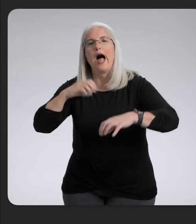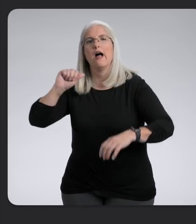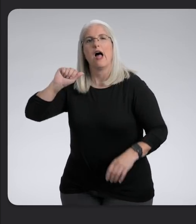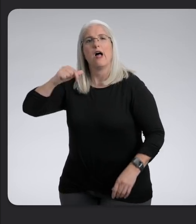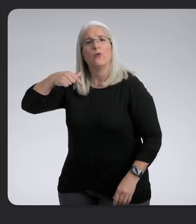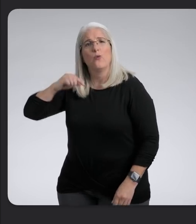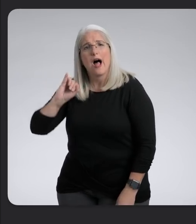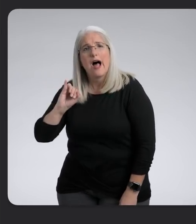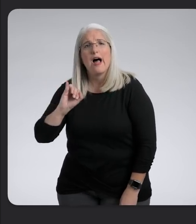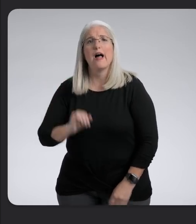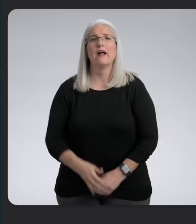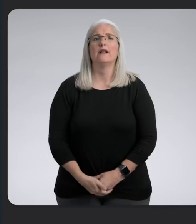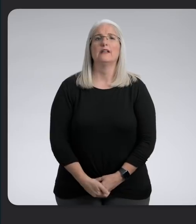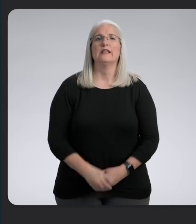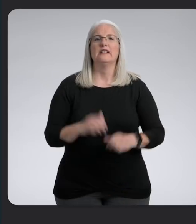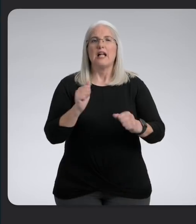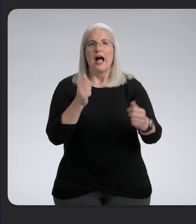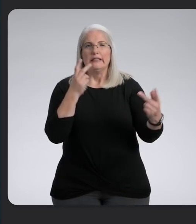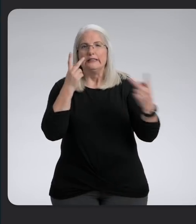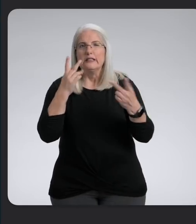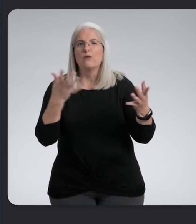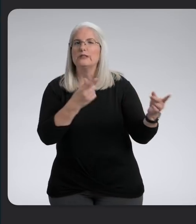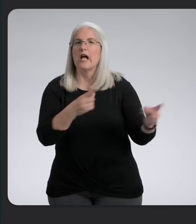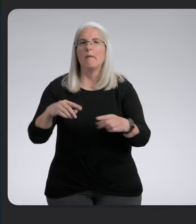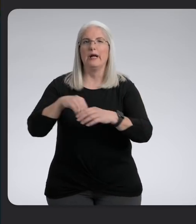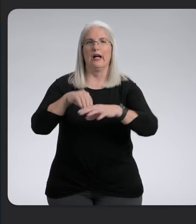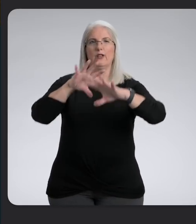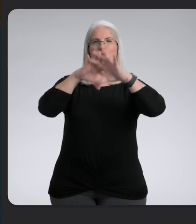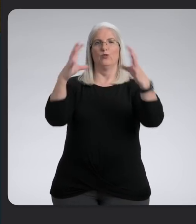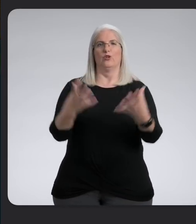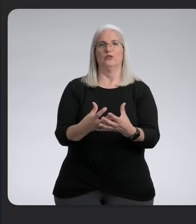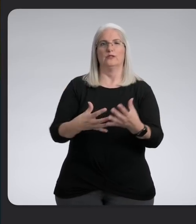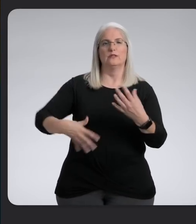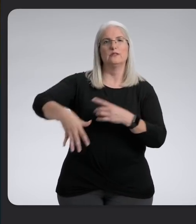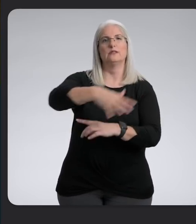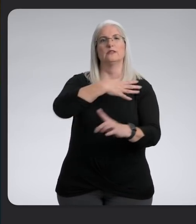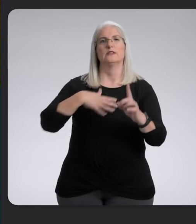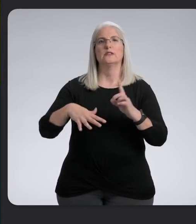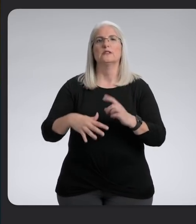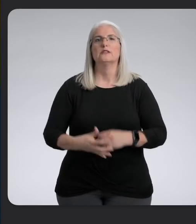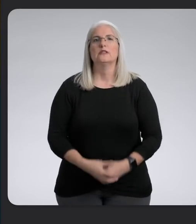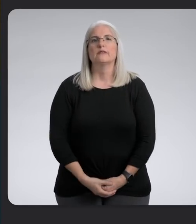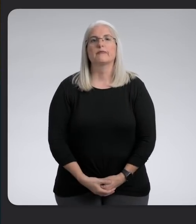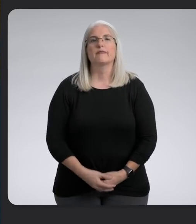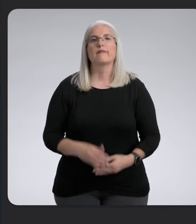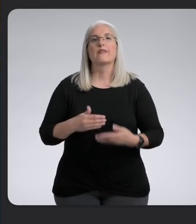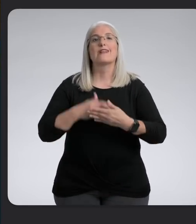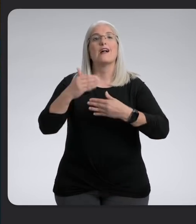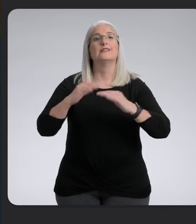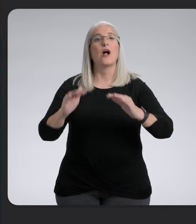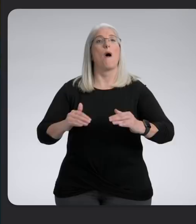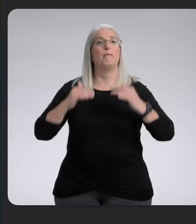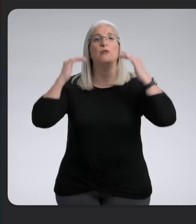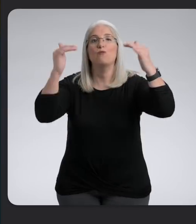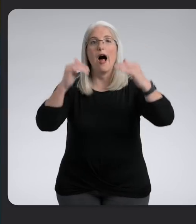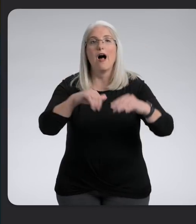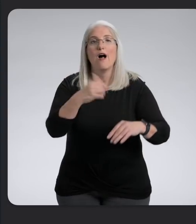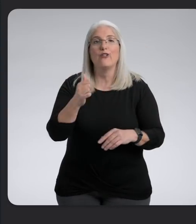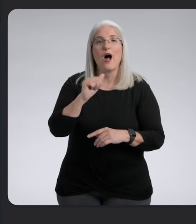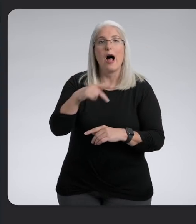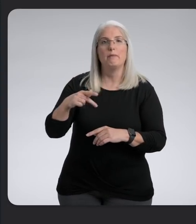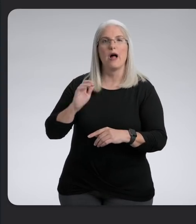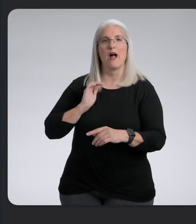way to see the weather around you. Next, we have some really big updates for another app our users depend on every